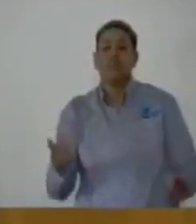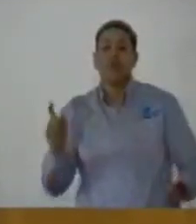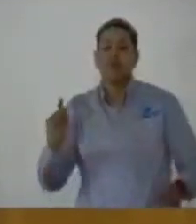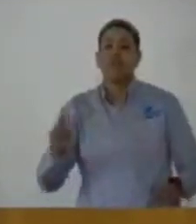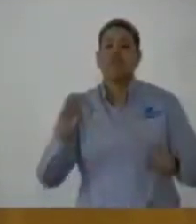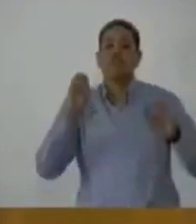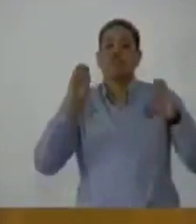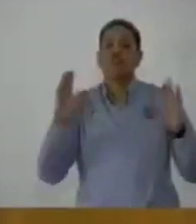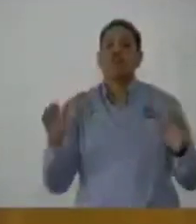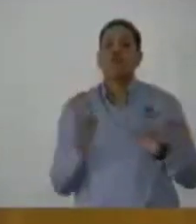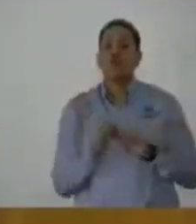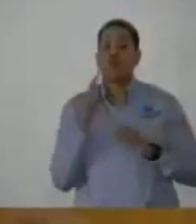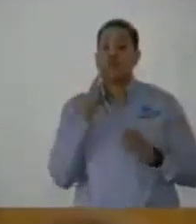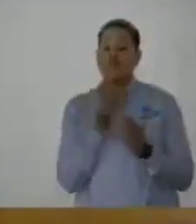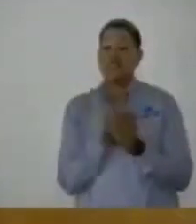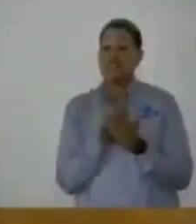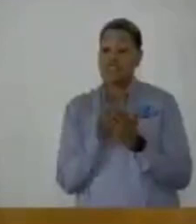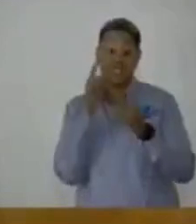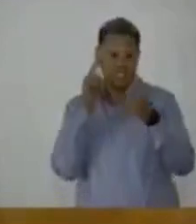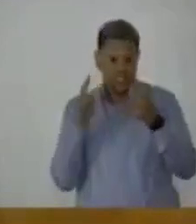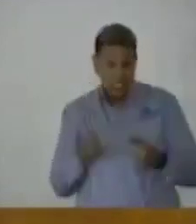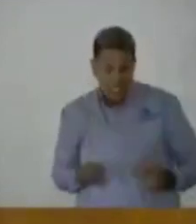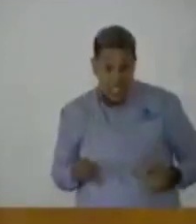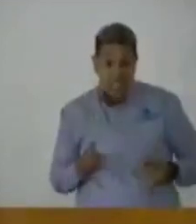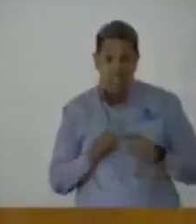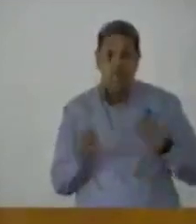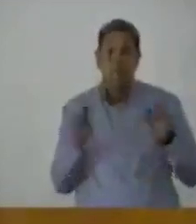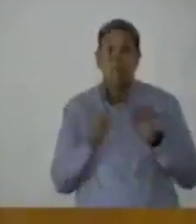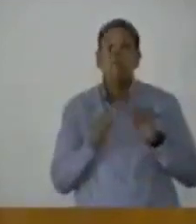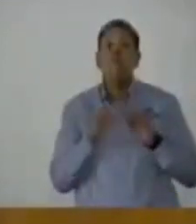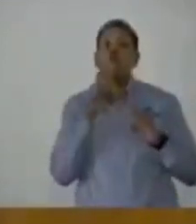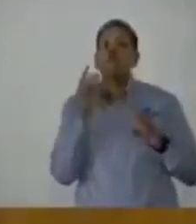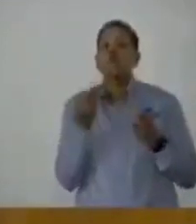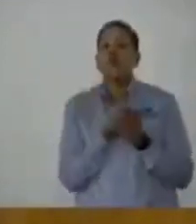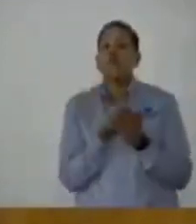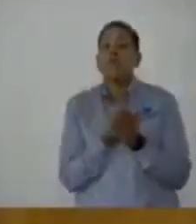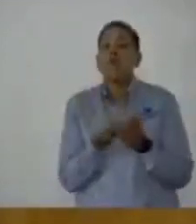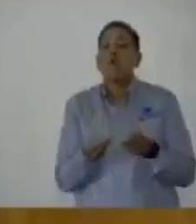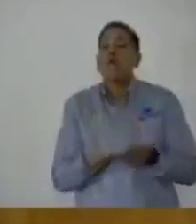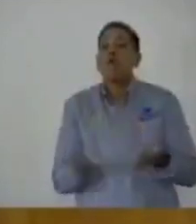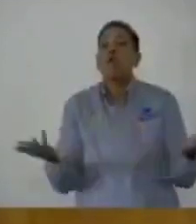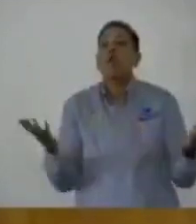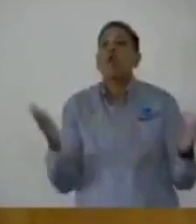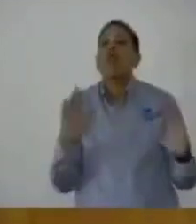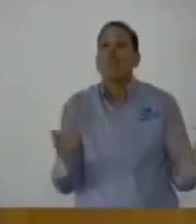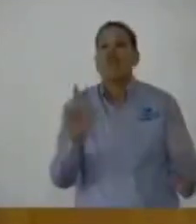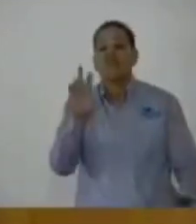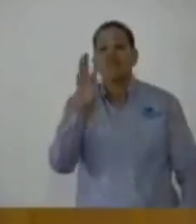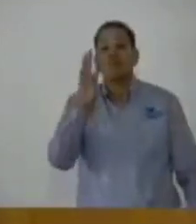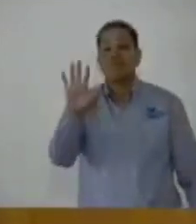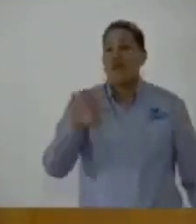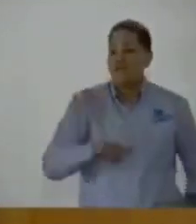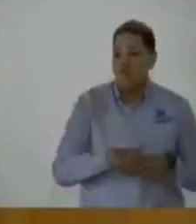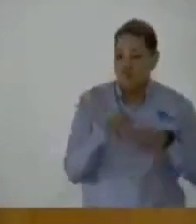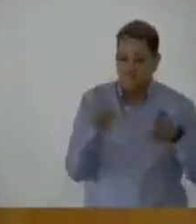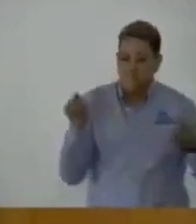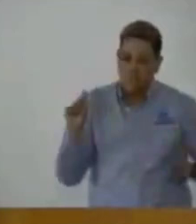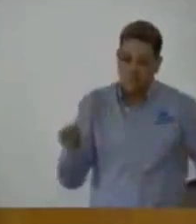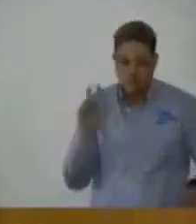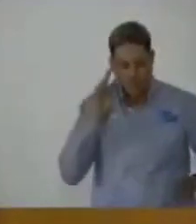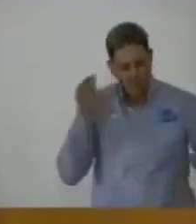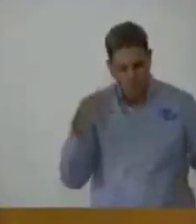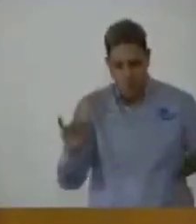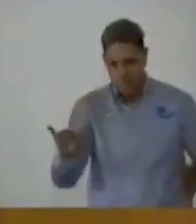conversation has nothing to do, as I said, with the current fiscal targets. We're really focusing on the 365 and how it should be used.